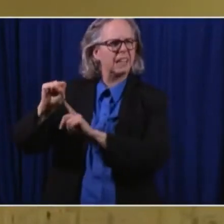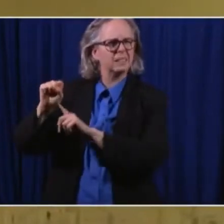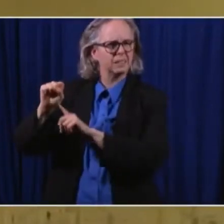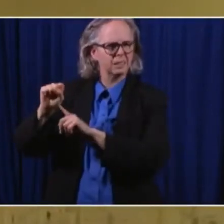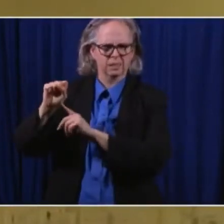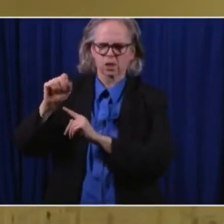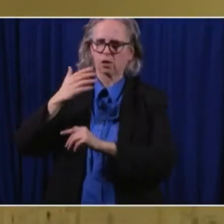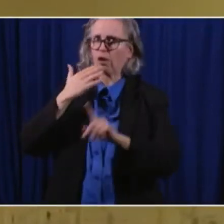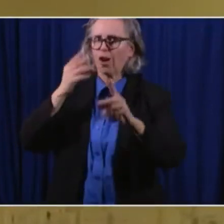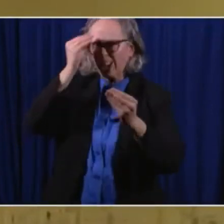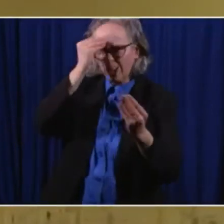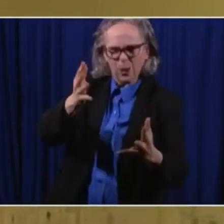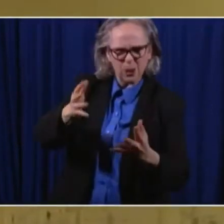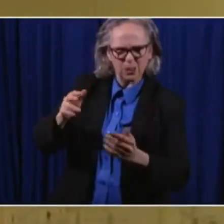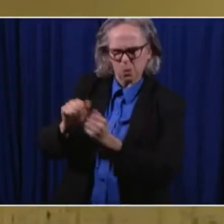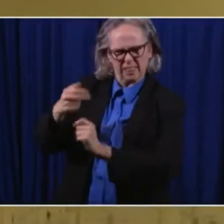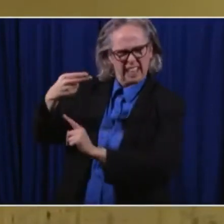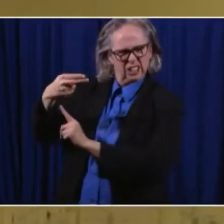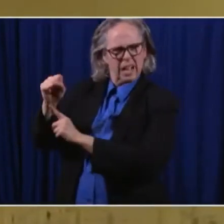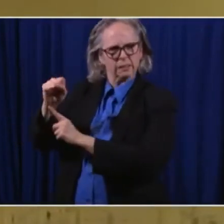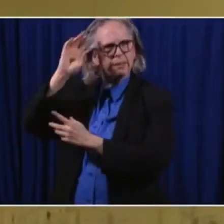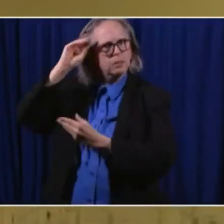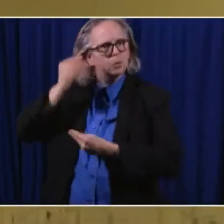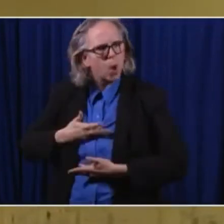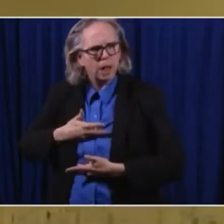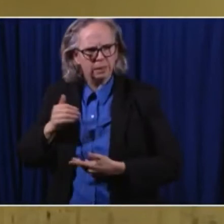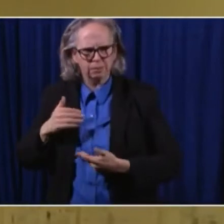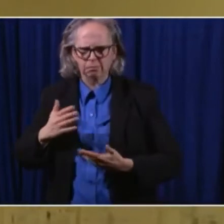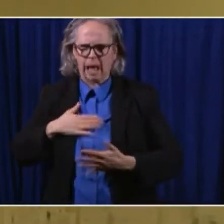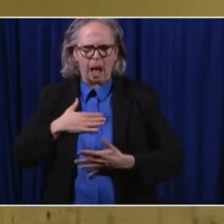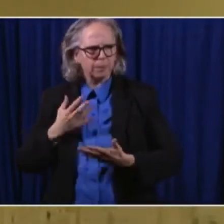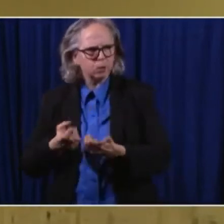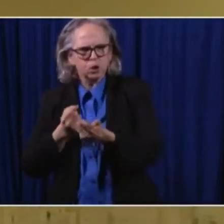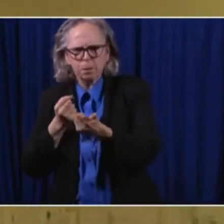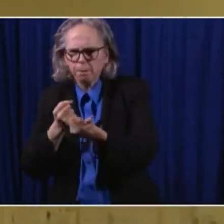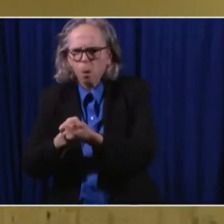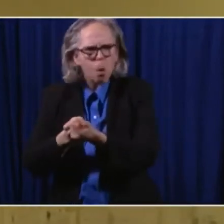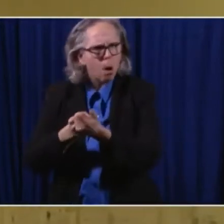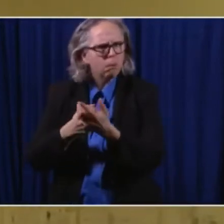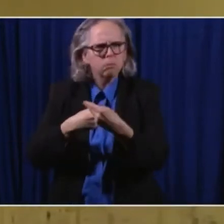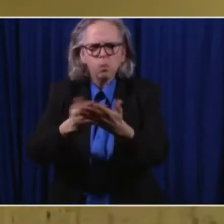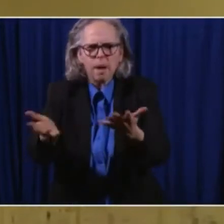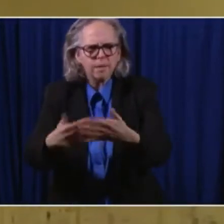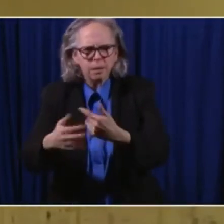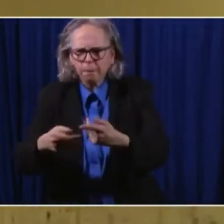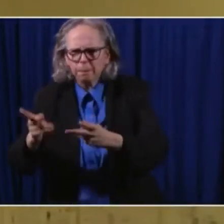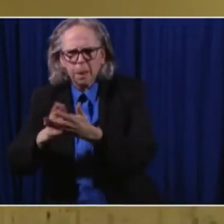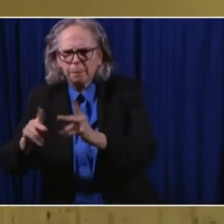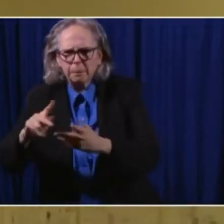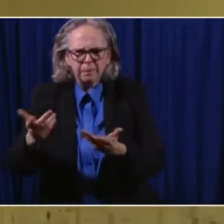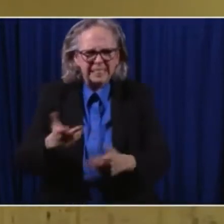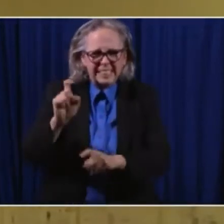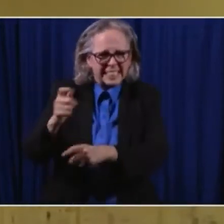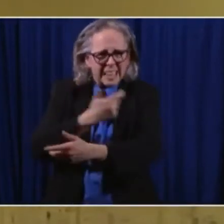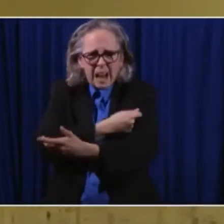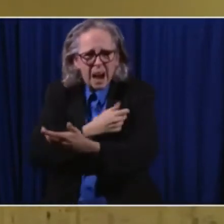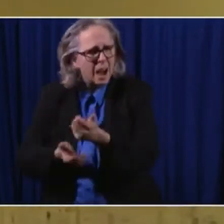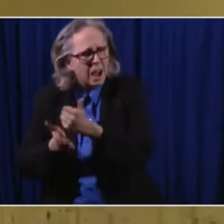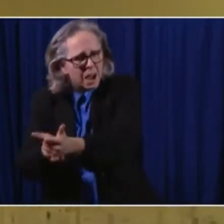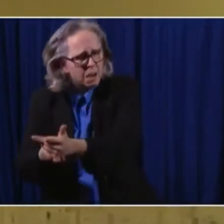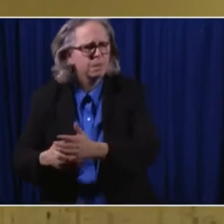bear to help vaccinate the people here in Ohio. And that's pretty significant because generally our medical providers don't provide medical